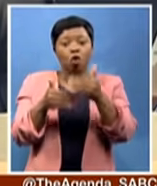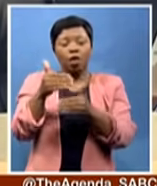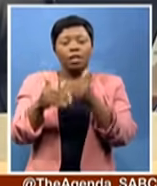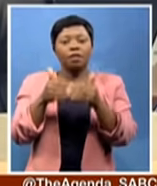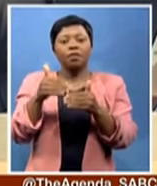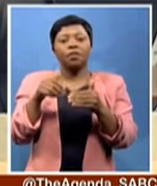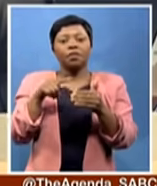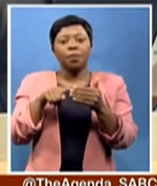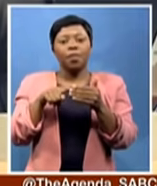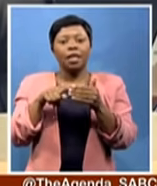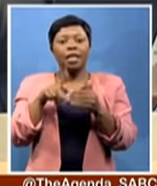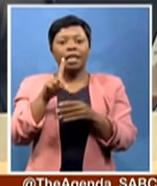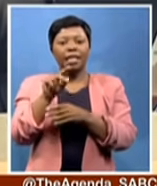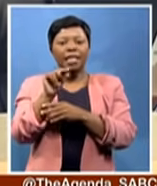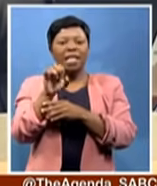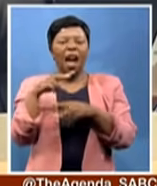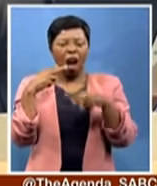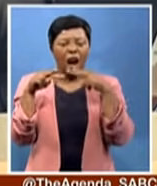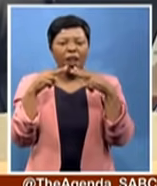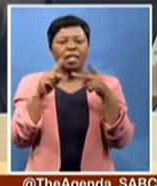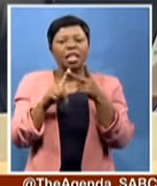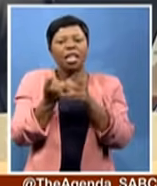events, and donations from individuals and companies.